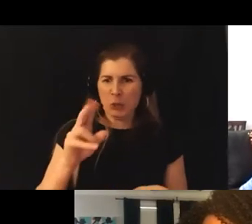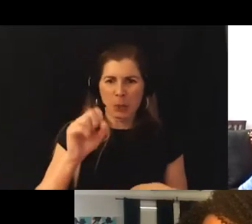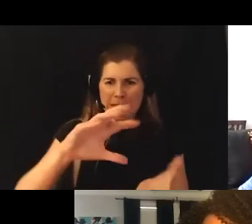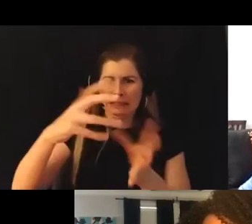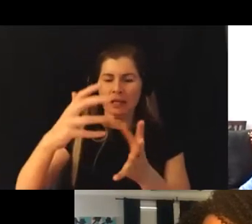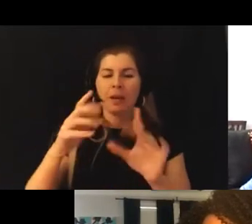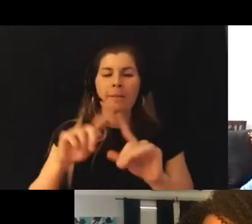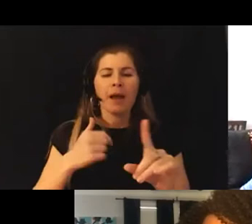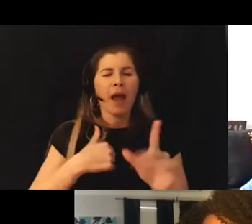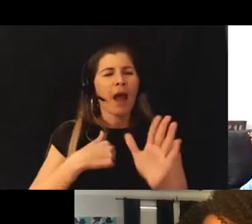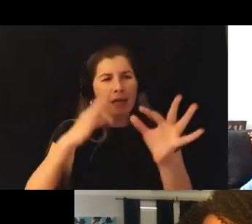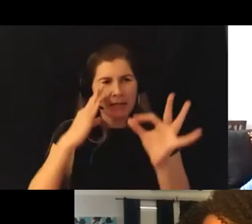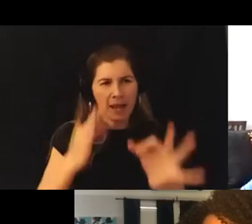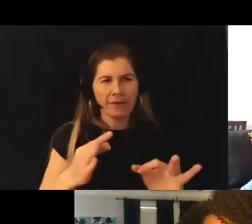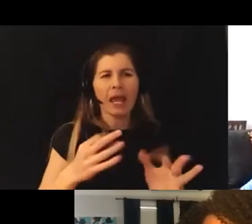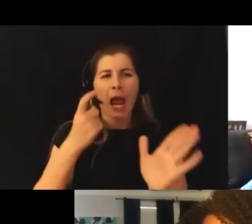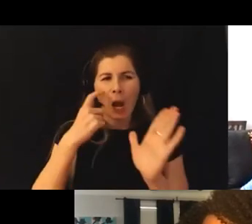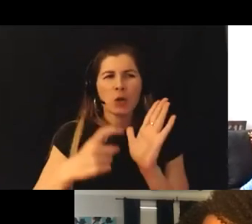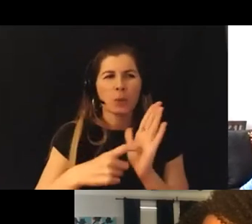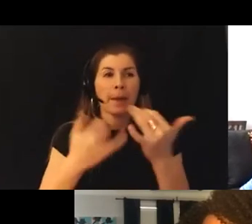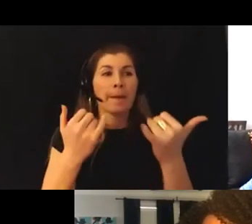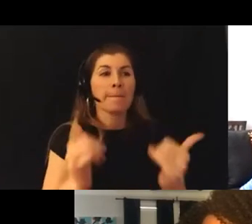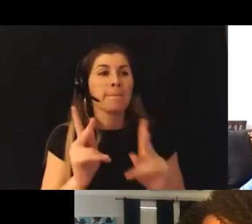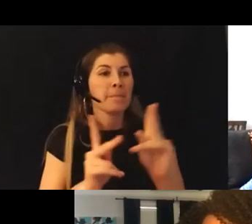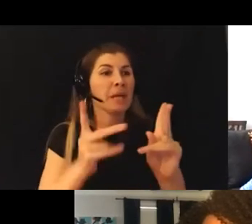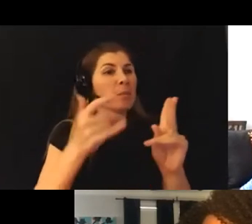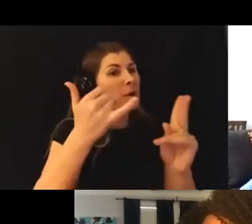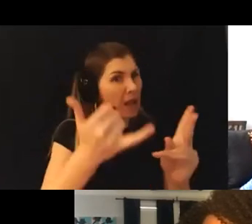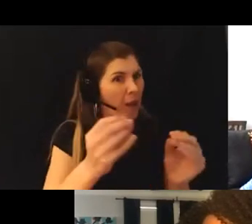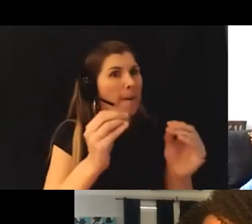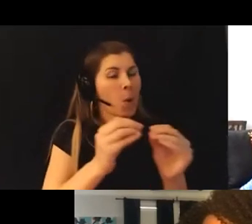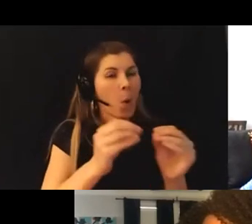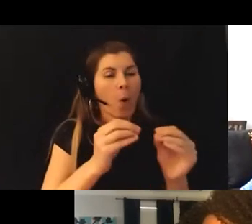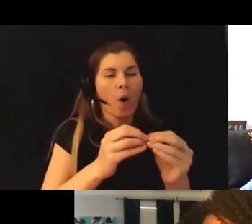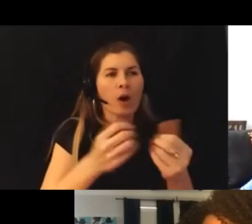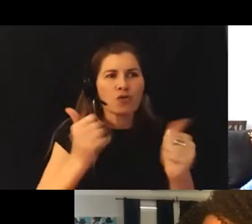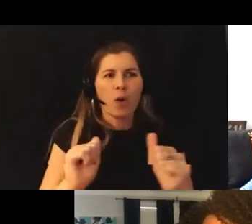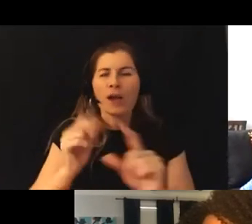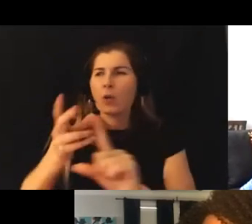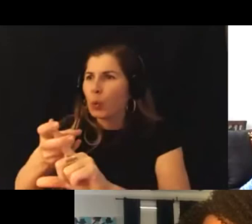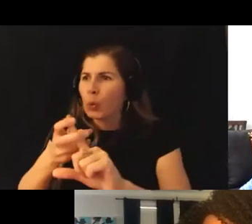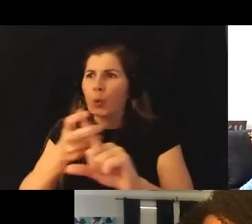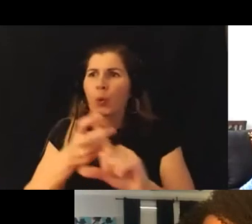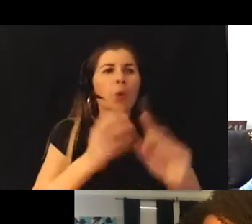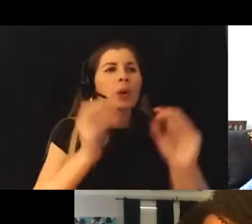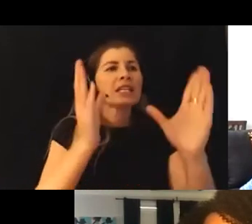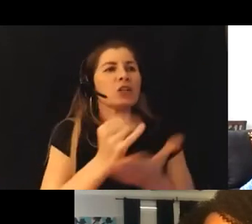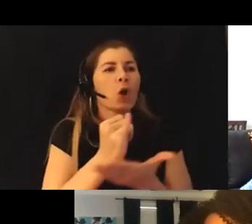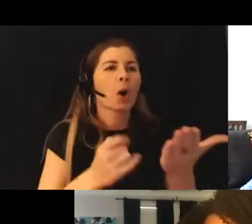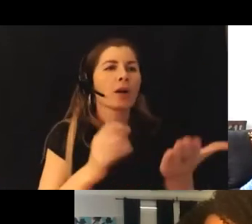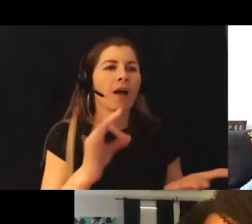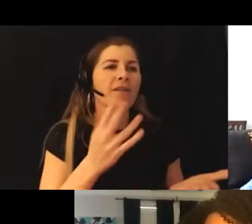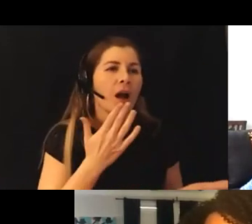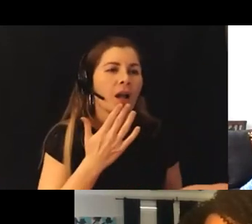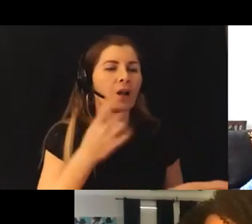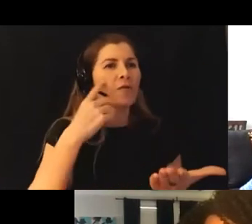definitely seen projects coming in, people calling one to talk about recruiting, teaching artists of color for